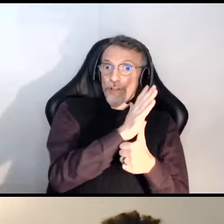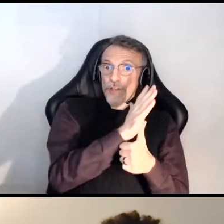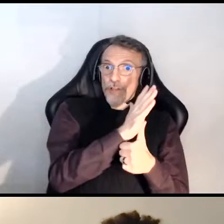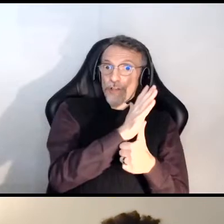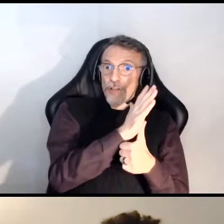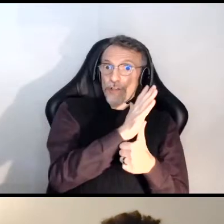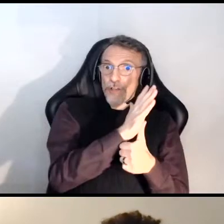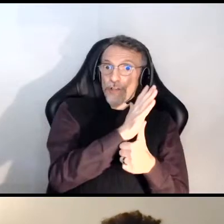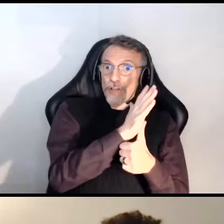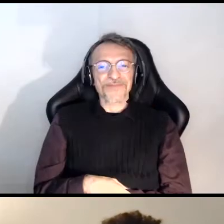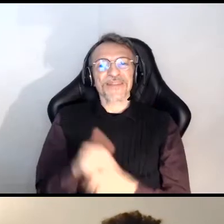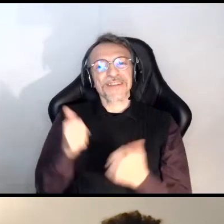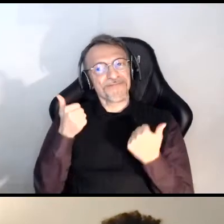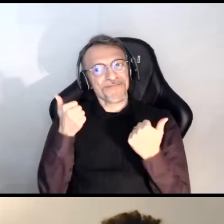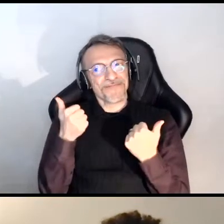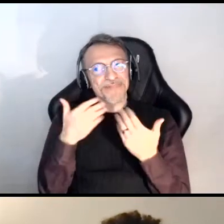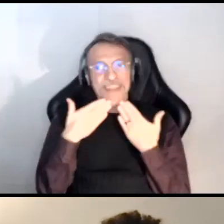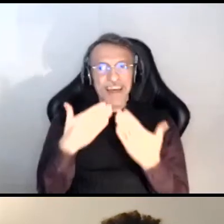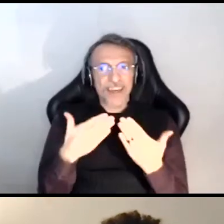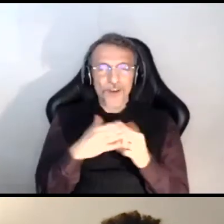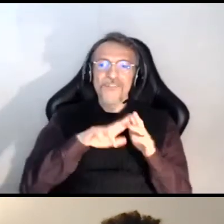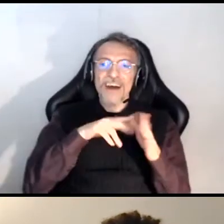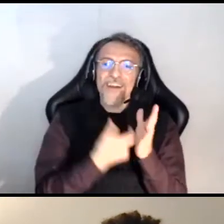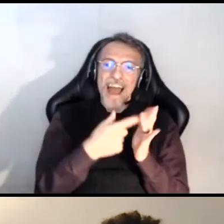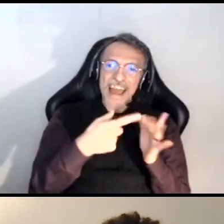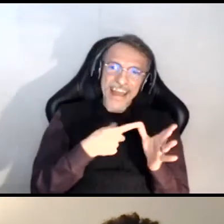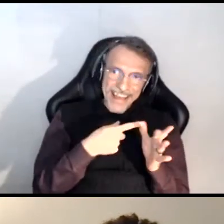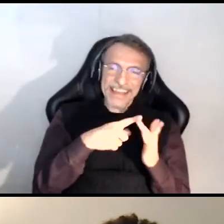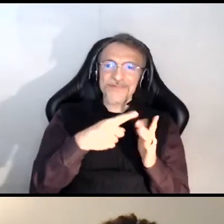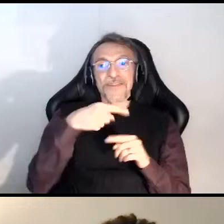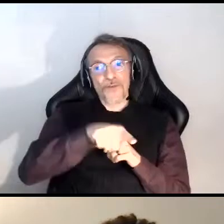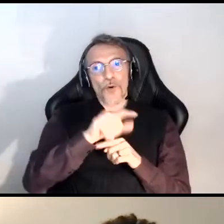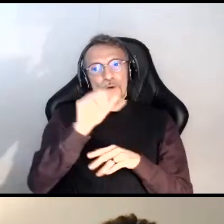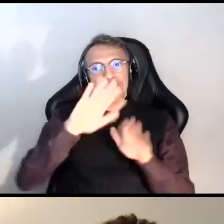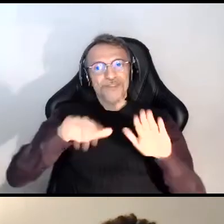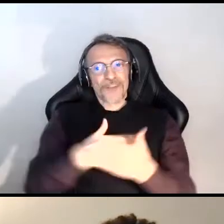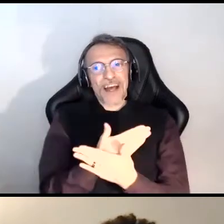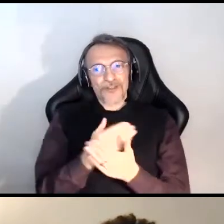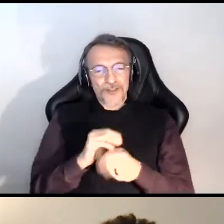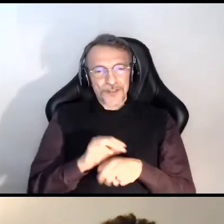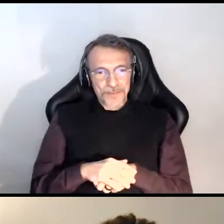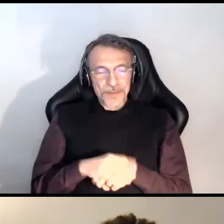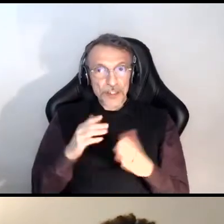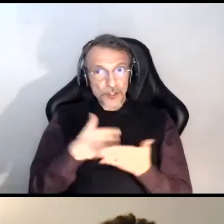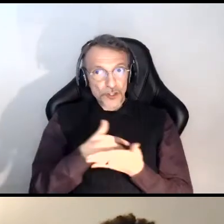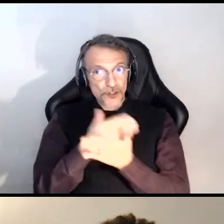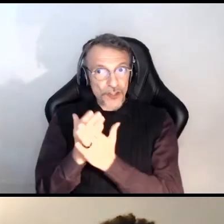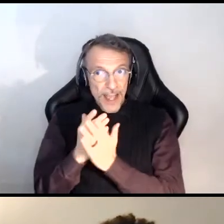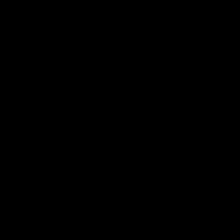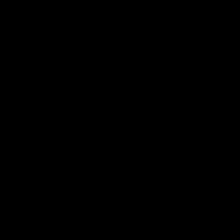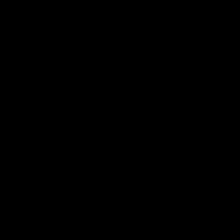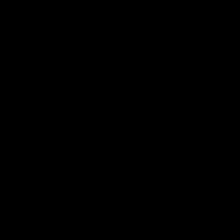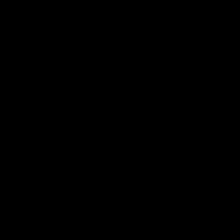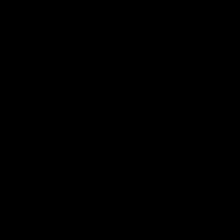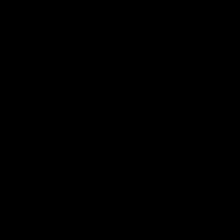Great. Thank you very much, Farai, for your kind introduction. Let me share my screen.